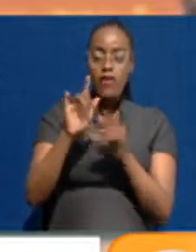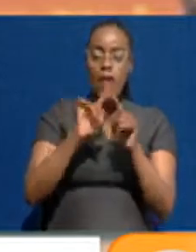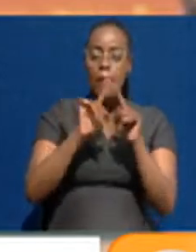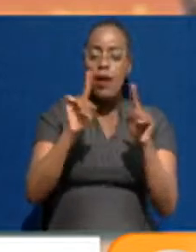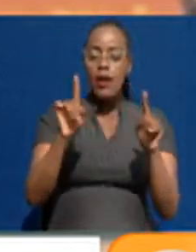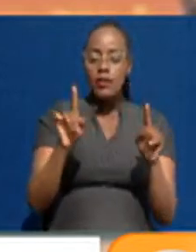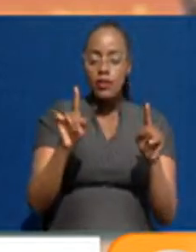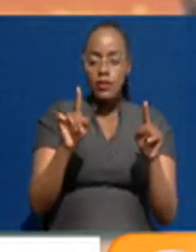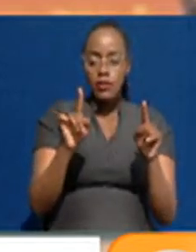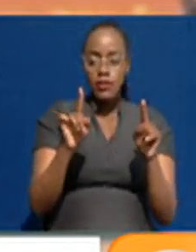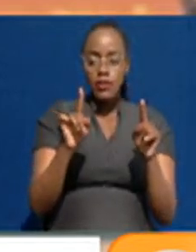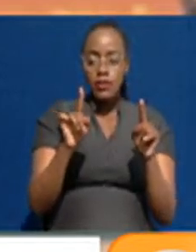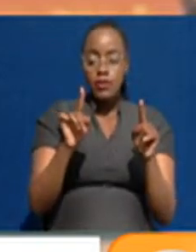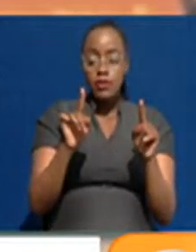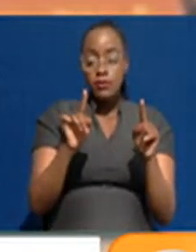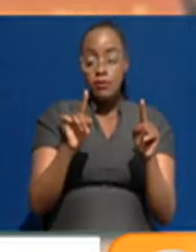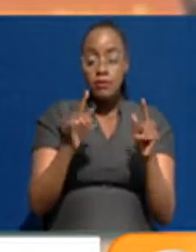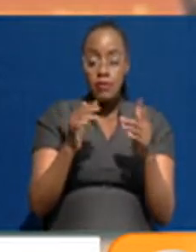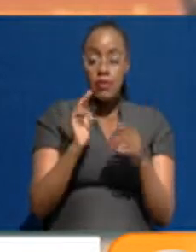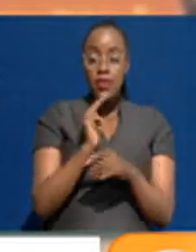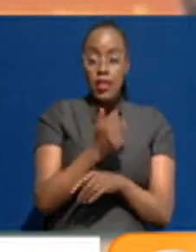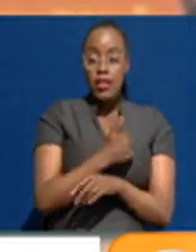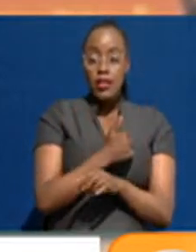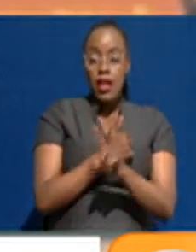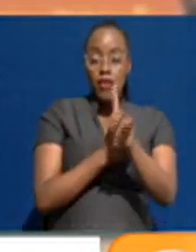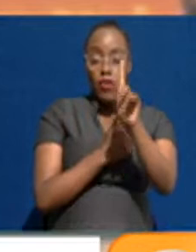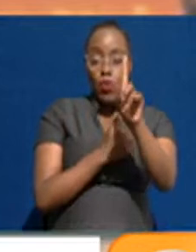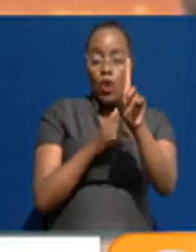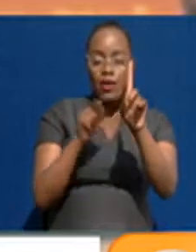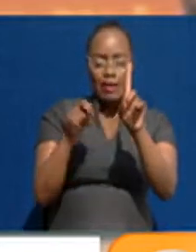However, we had one key